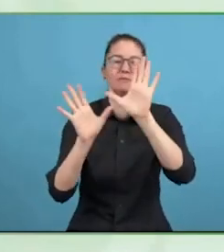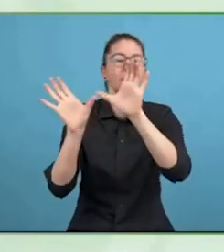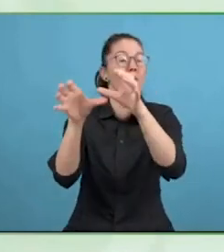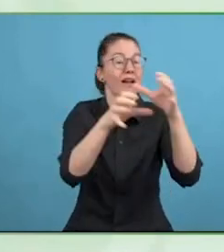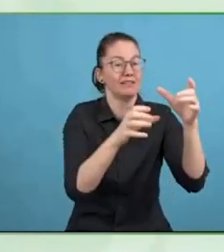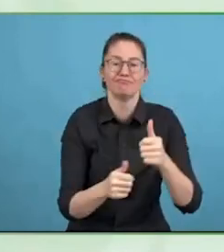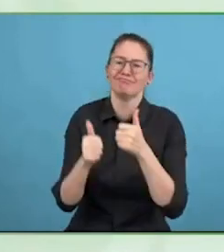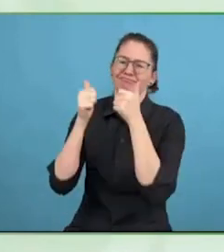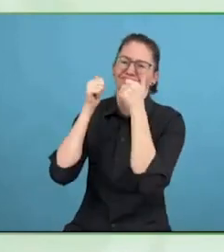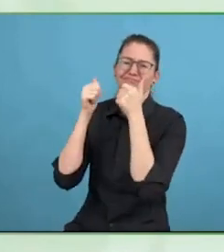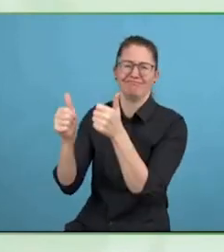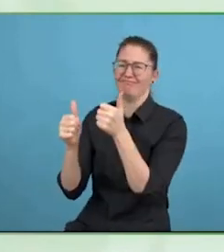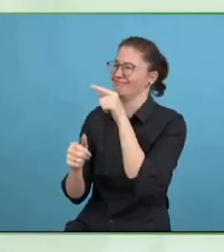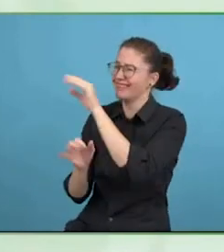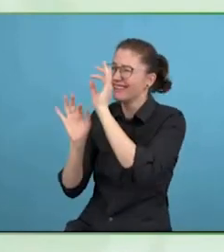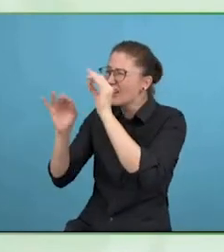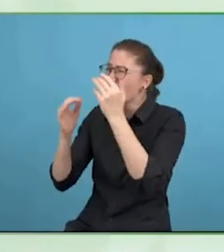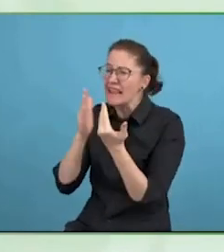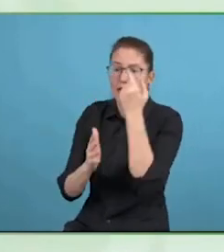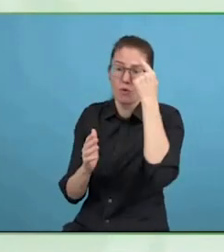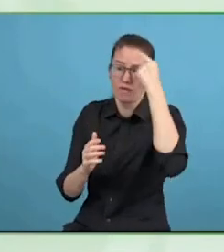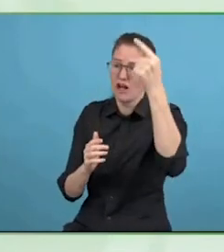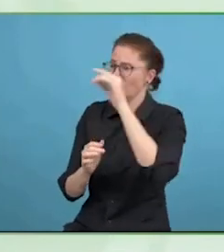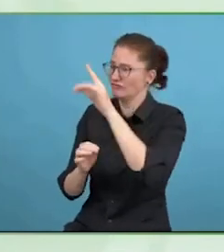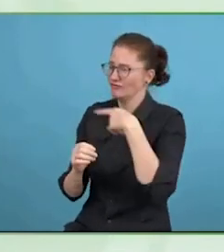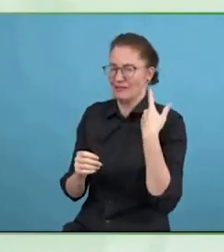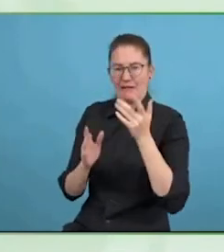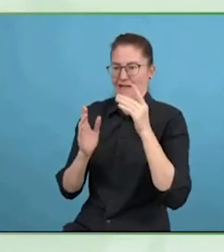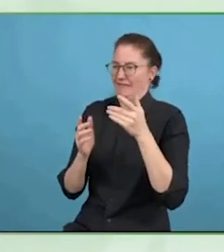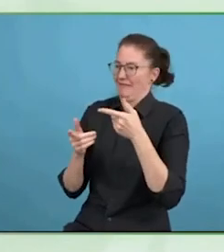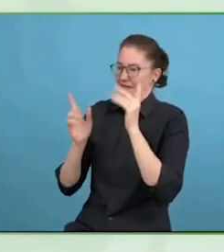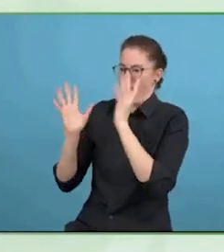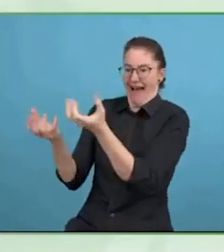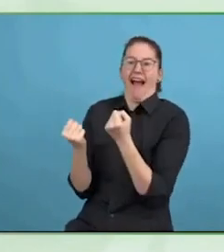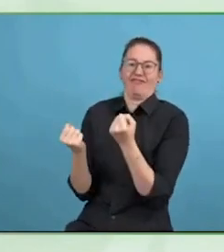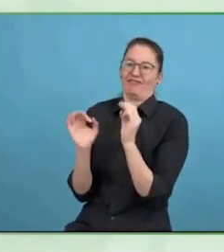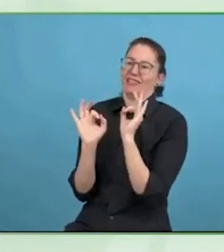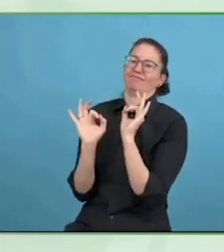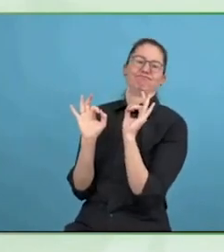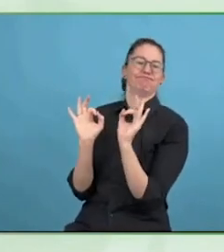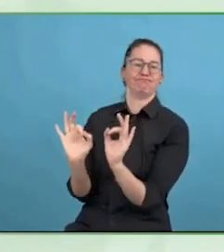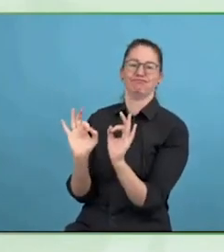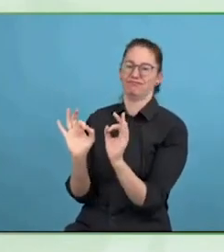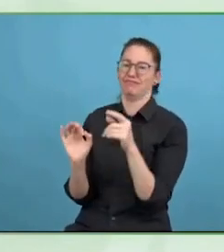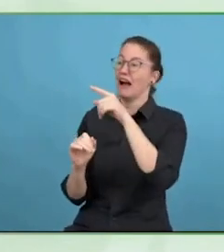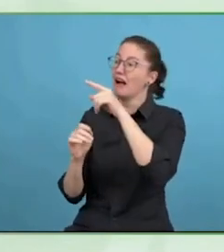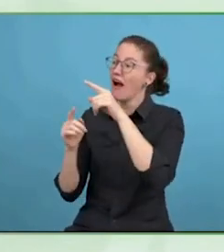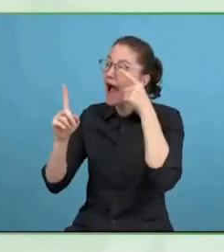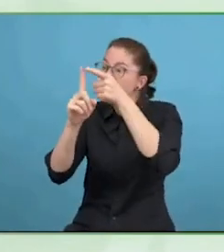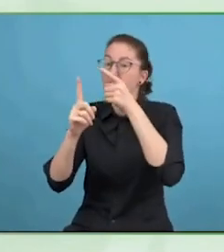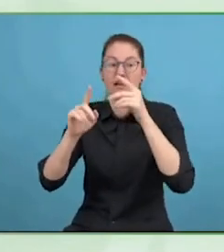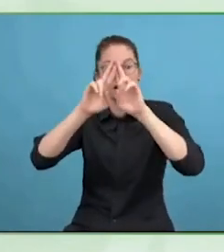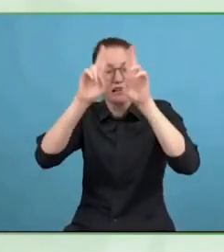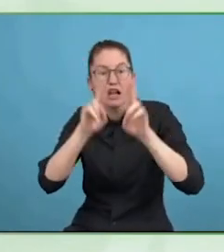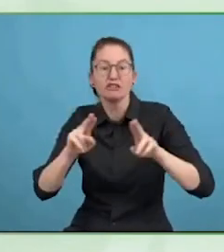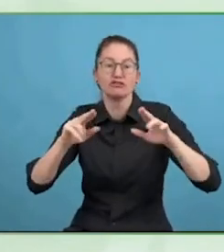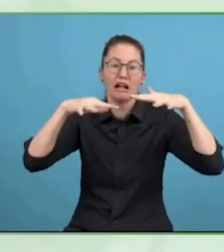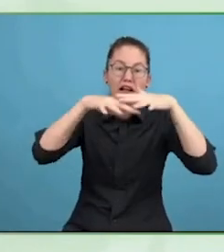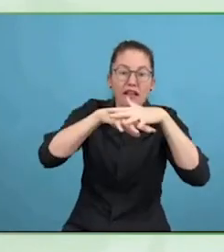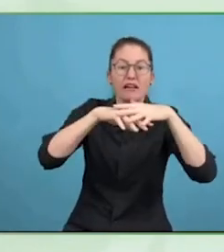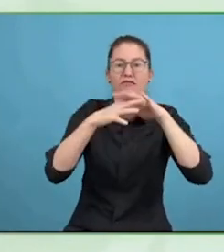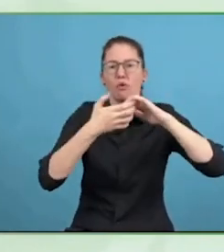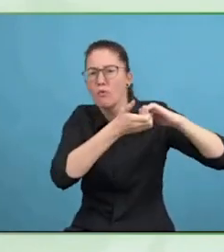great project. Back to the conference here. Veronika, in a few hours from